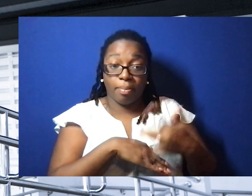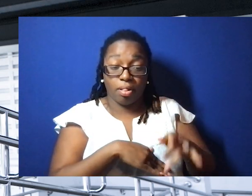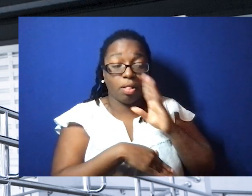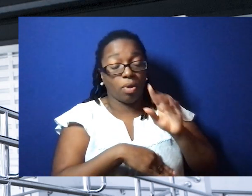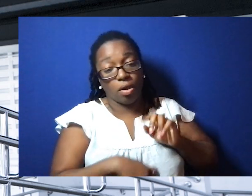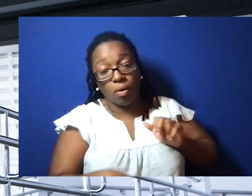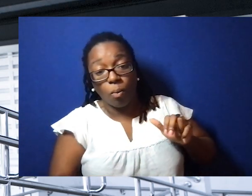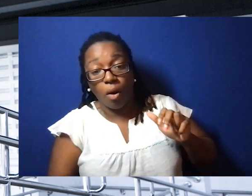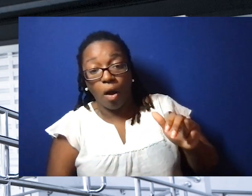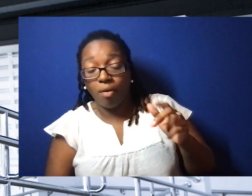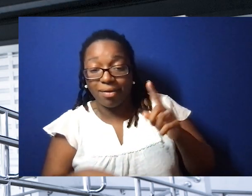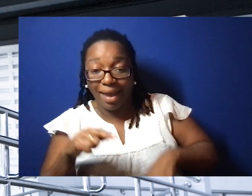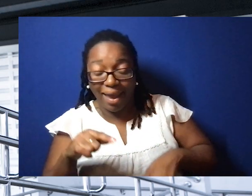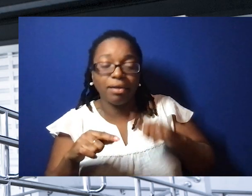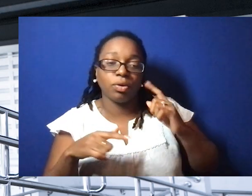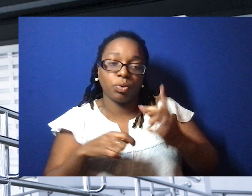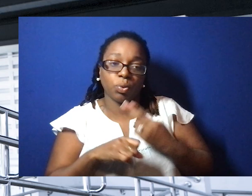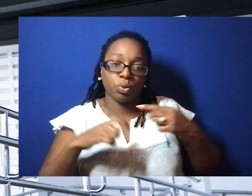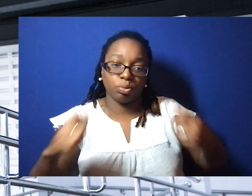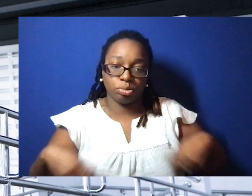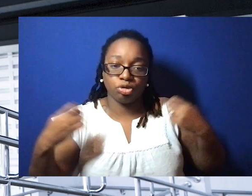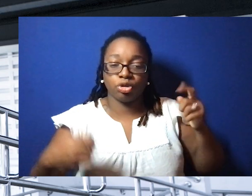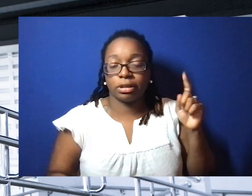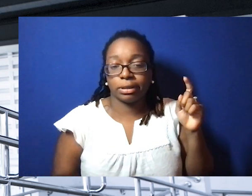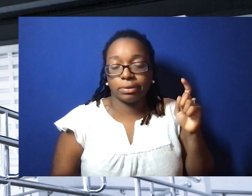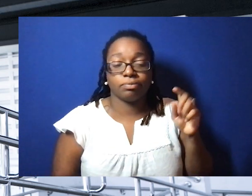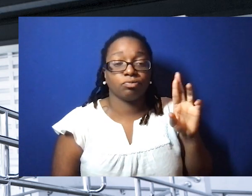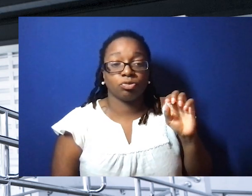allows access for those unable to walk up steps?